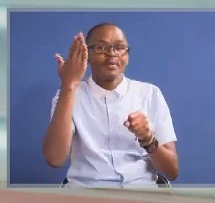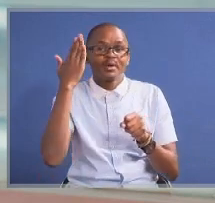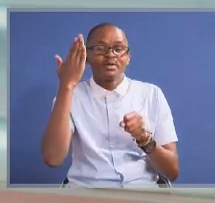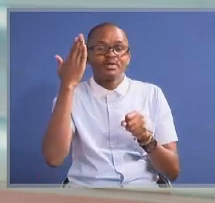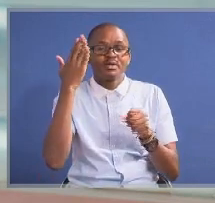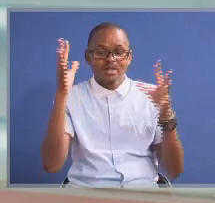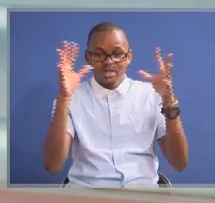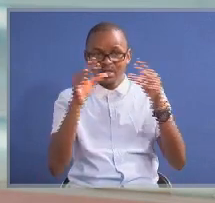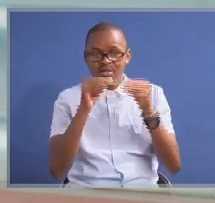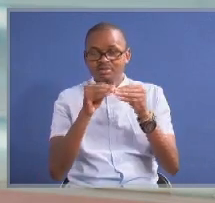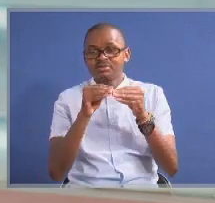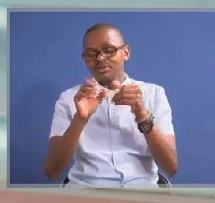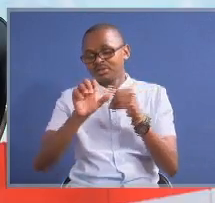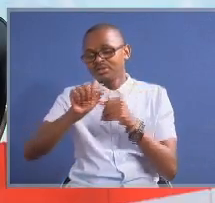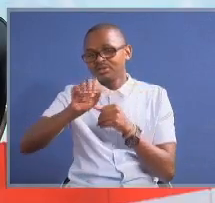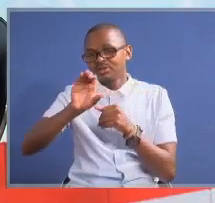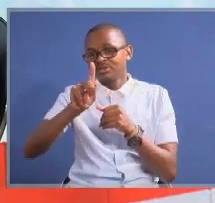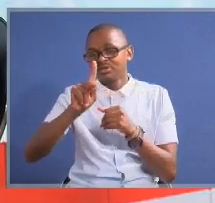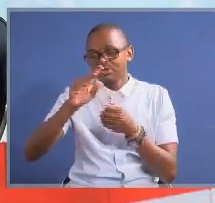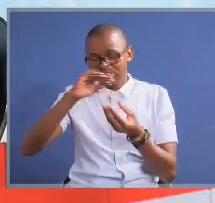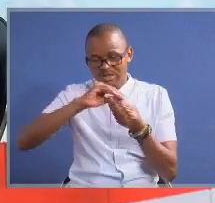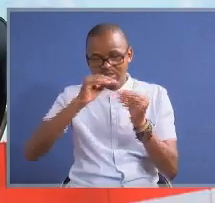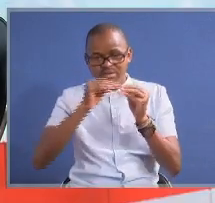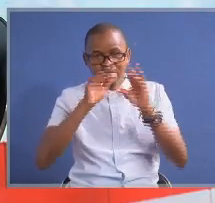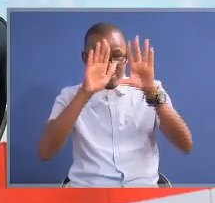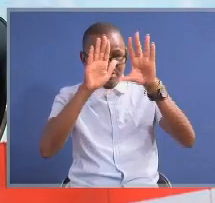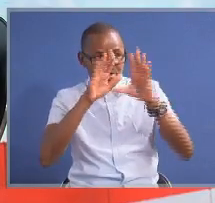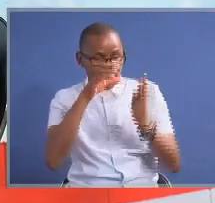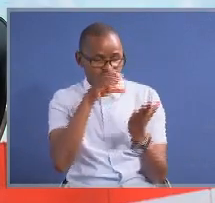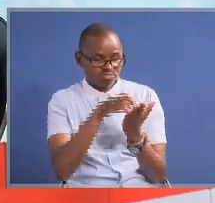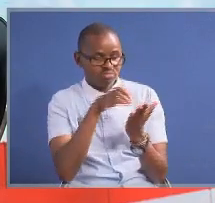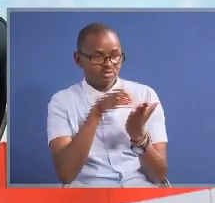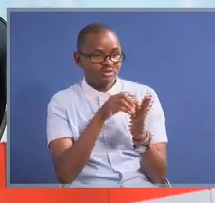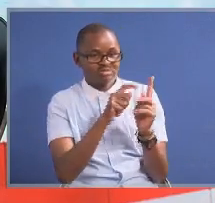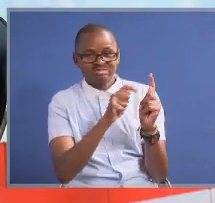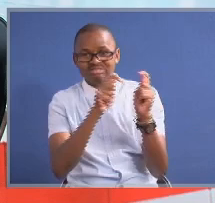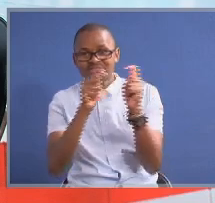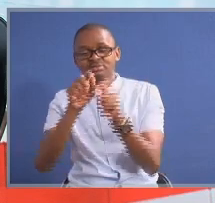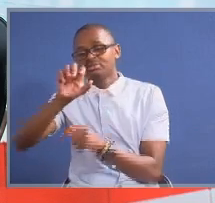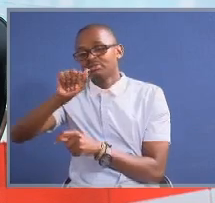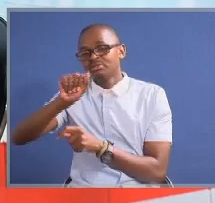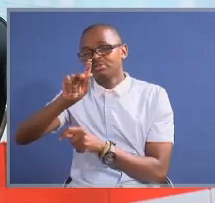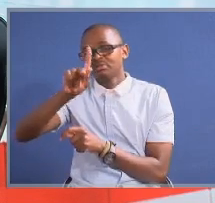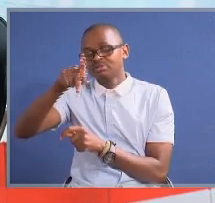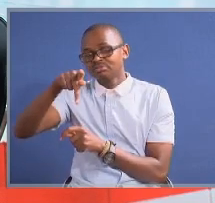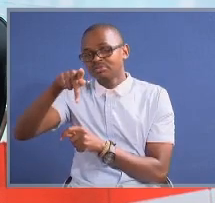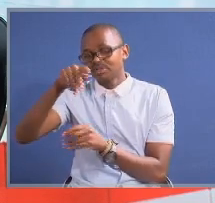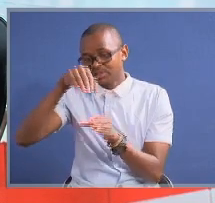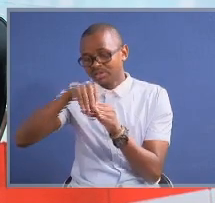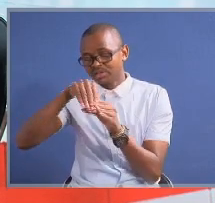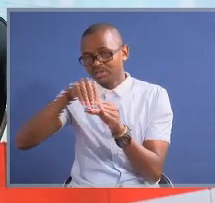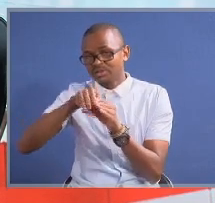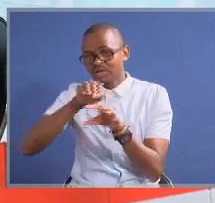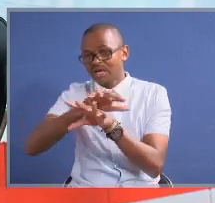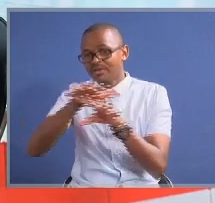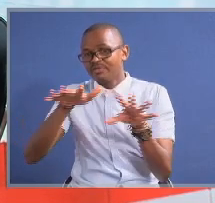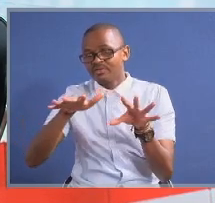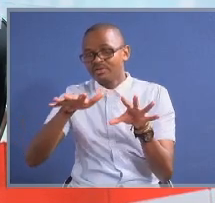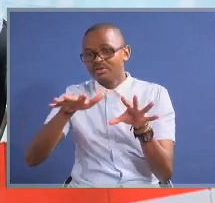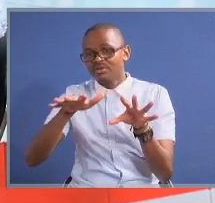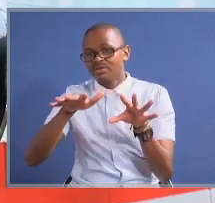sure. summit of yeah. the ACP, was to create necessary conditions to transform ACP into an